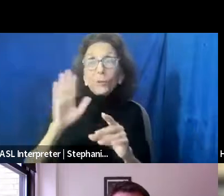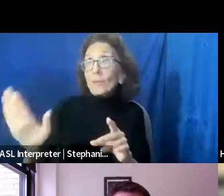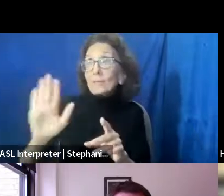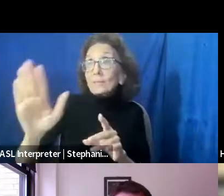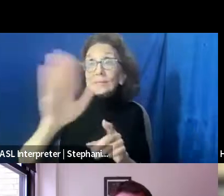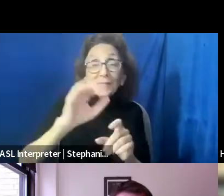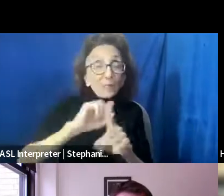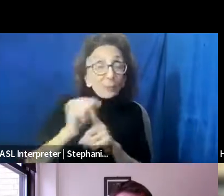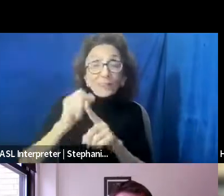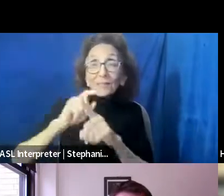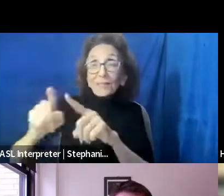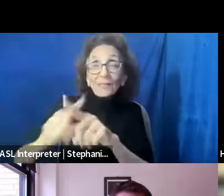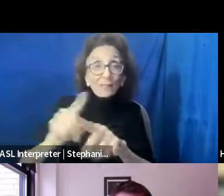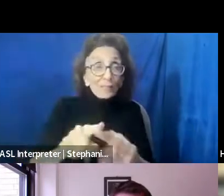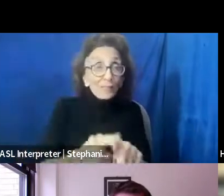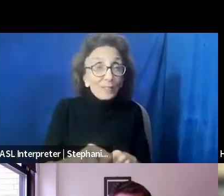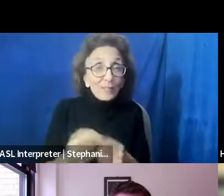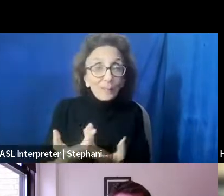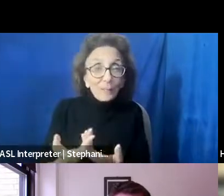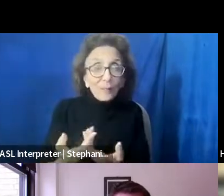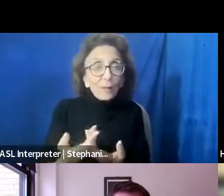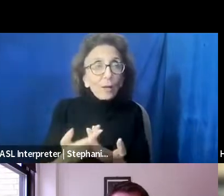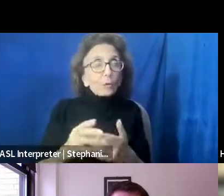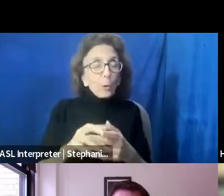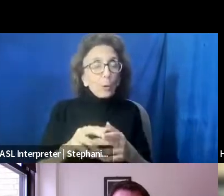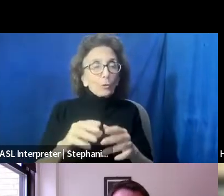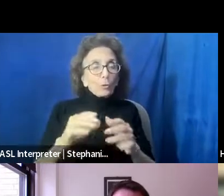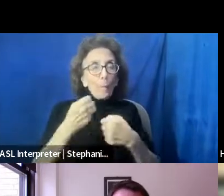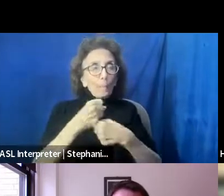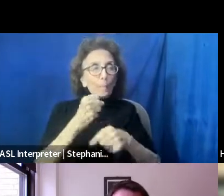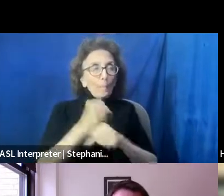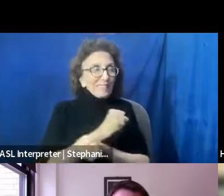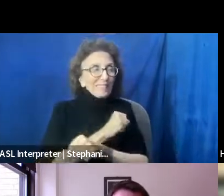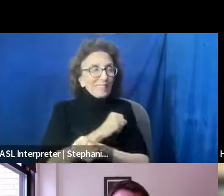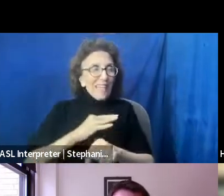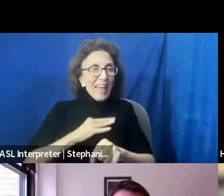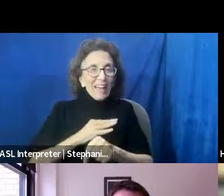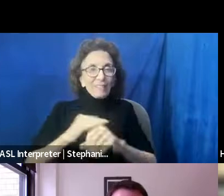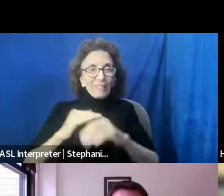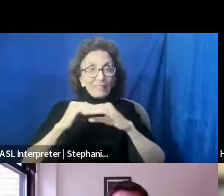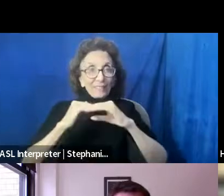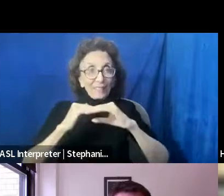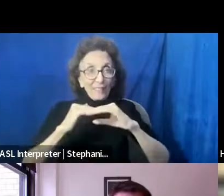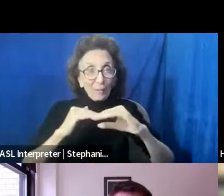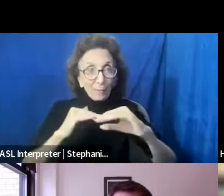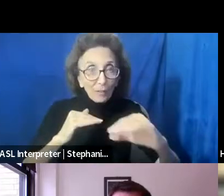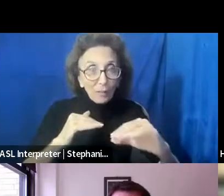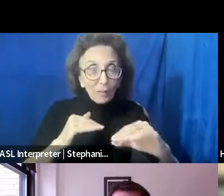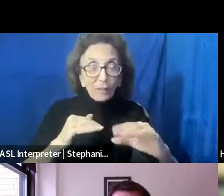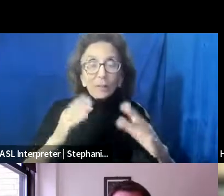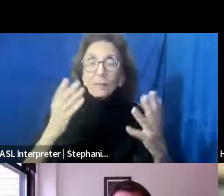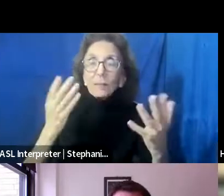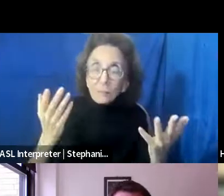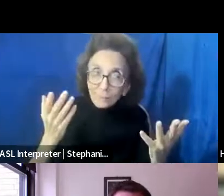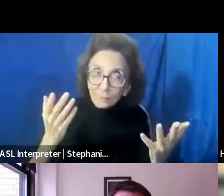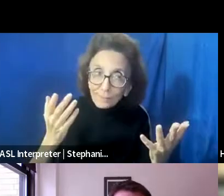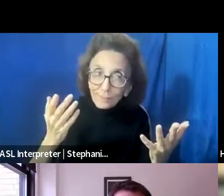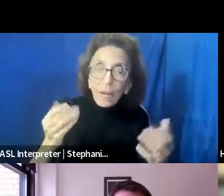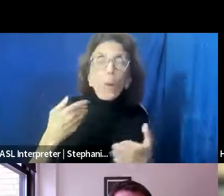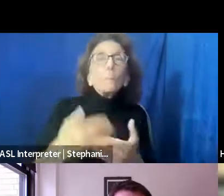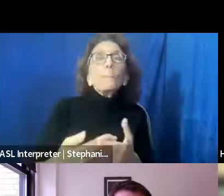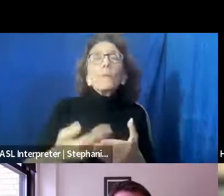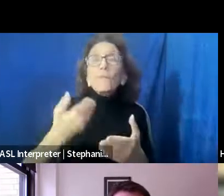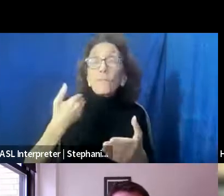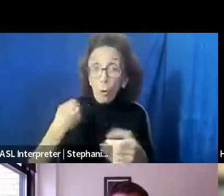finding the stability in staff structure, and in the before times,